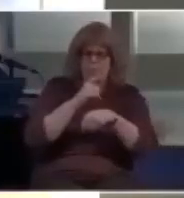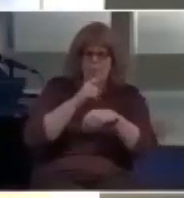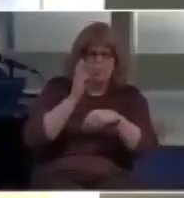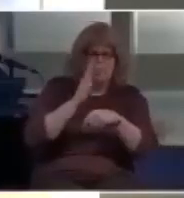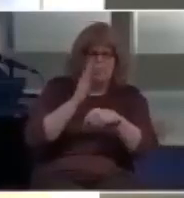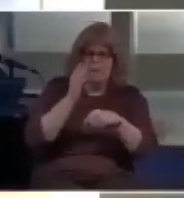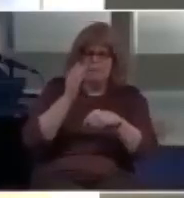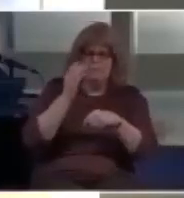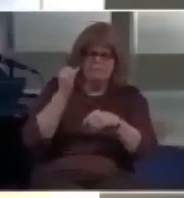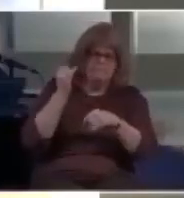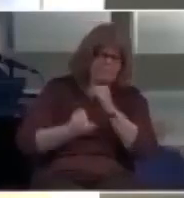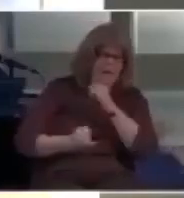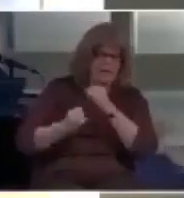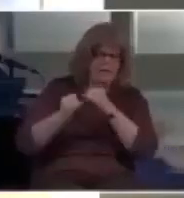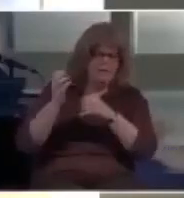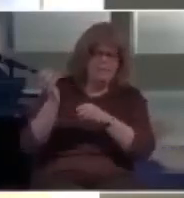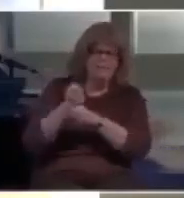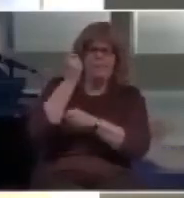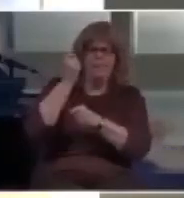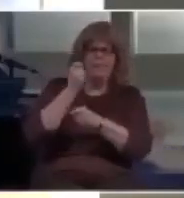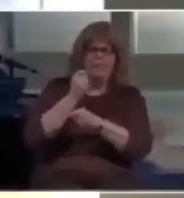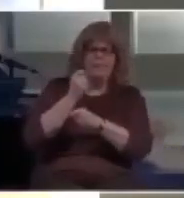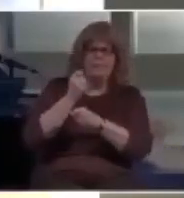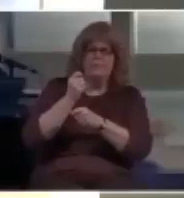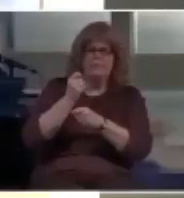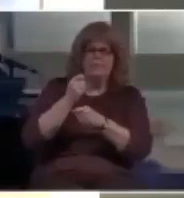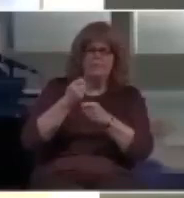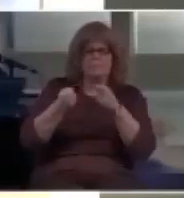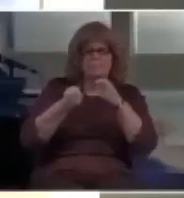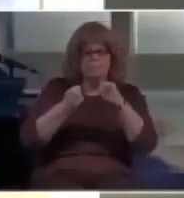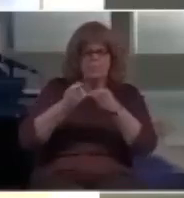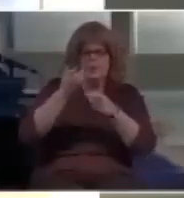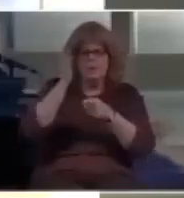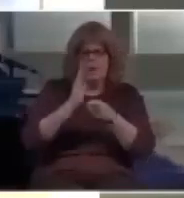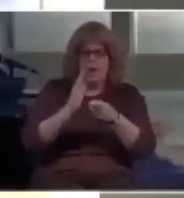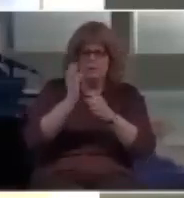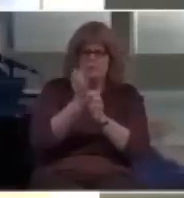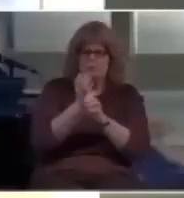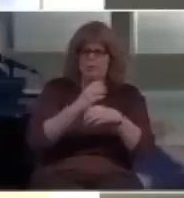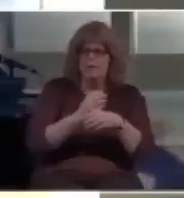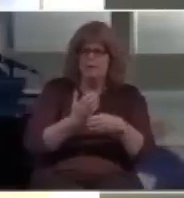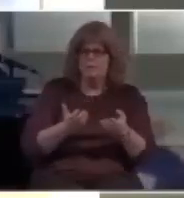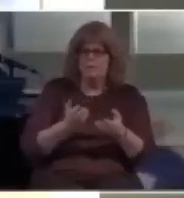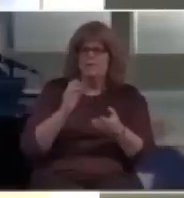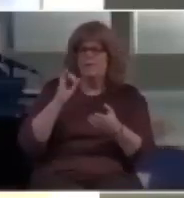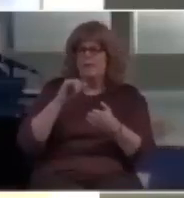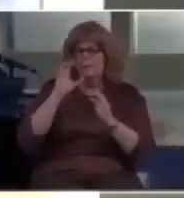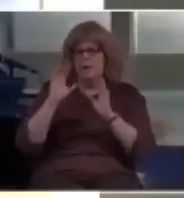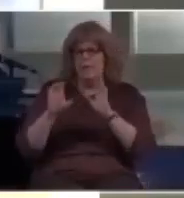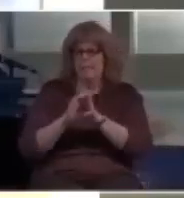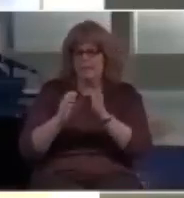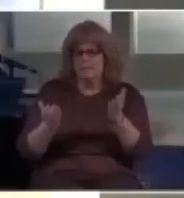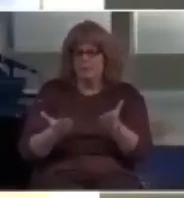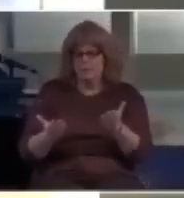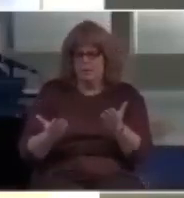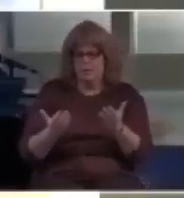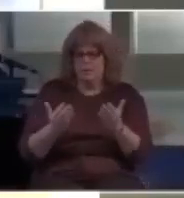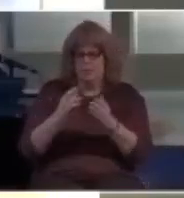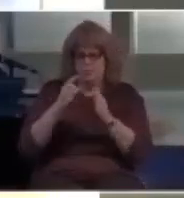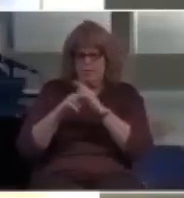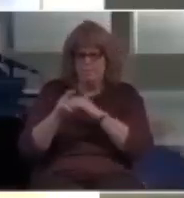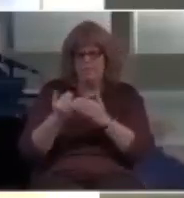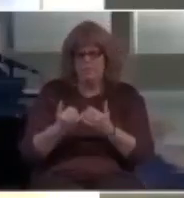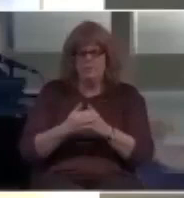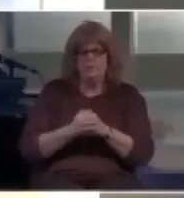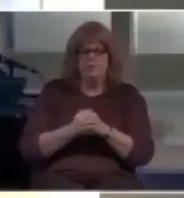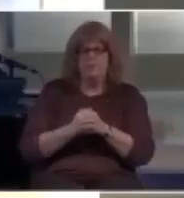get dominion over God's creation. And so that's the picture that we have here for us. And so